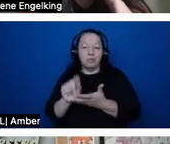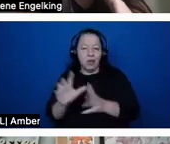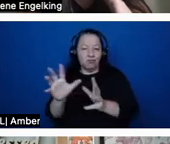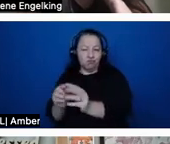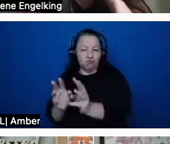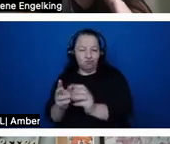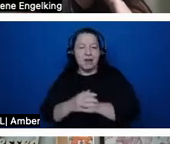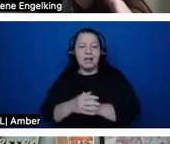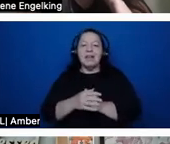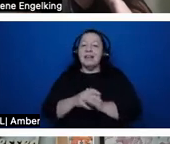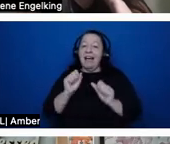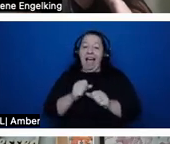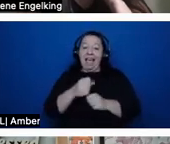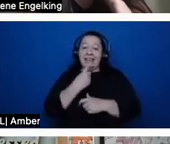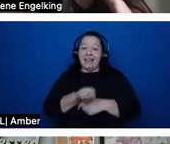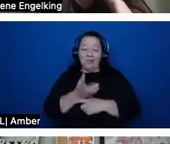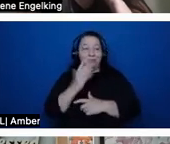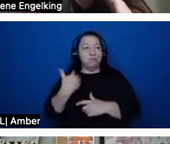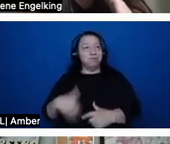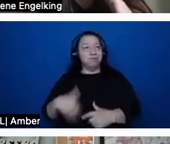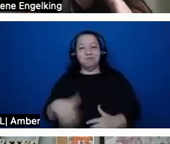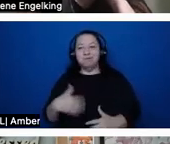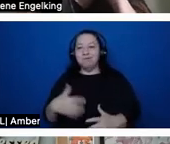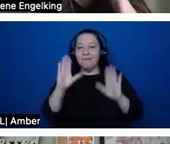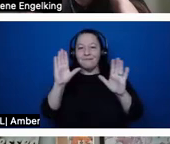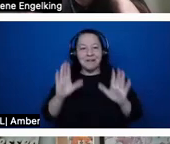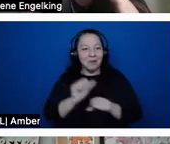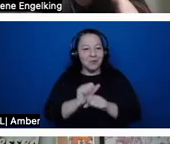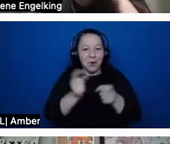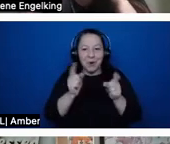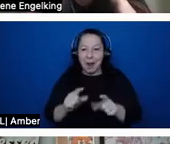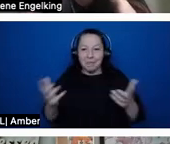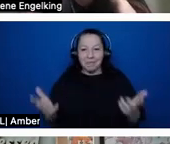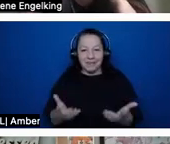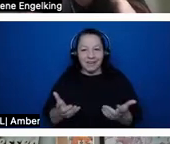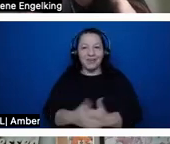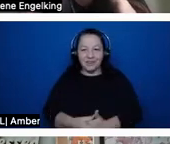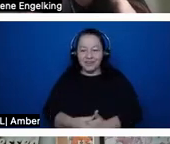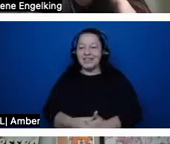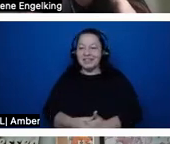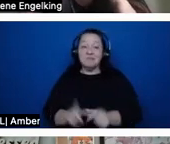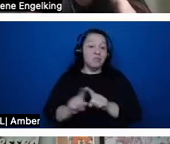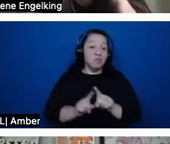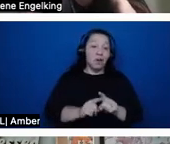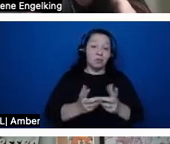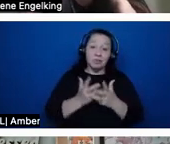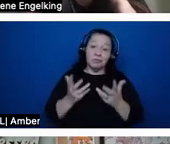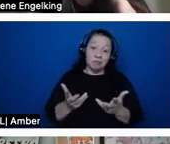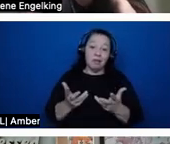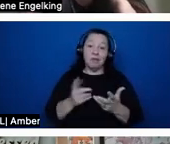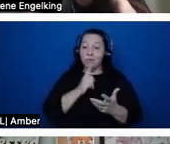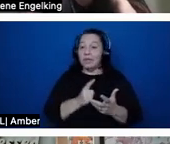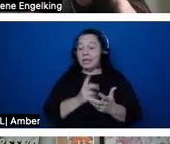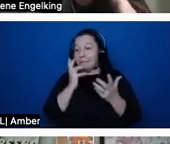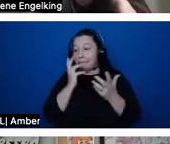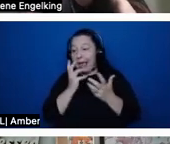you that there's just fantastic work going on, and also there's just a lot of amazing individuals